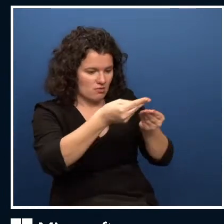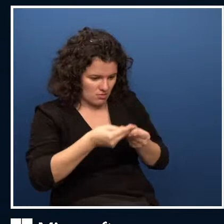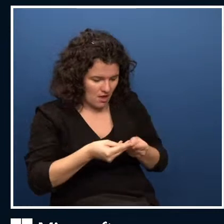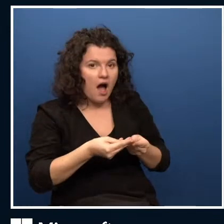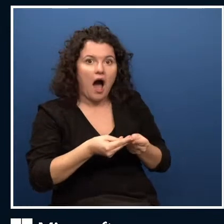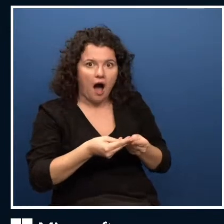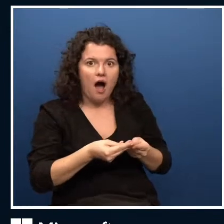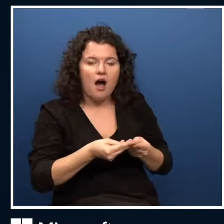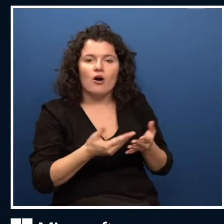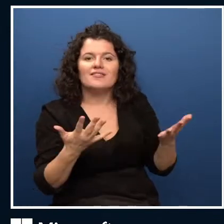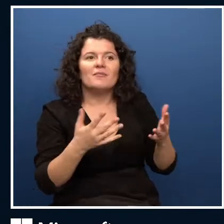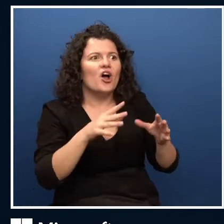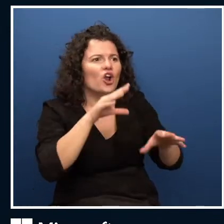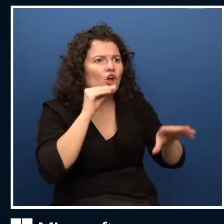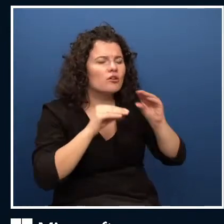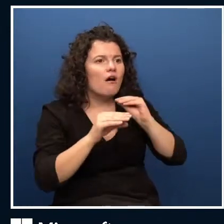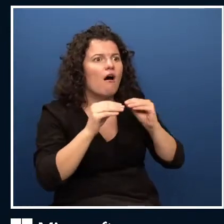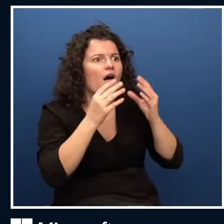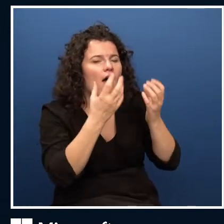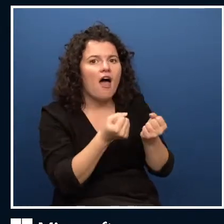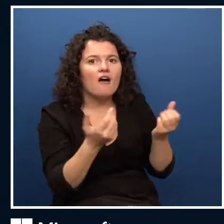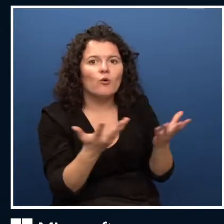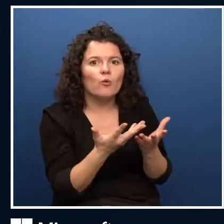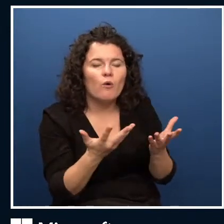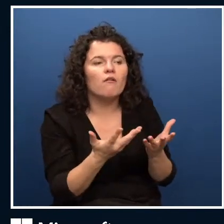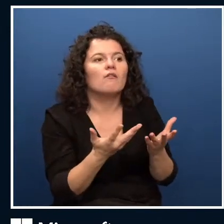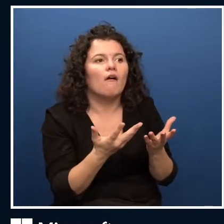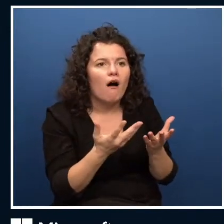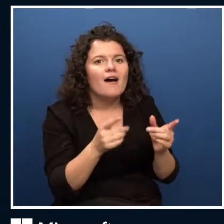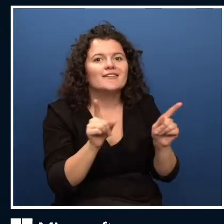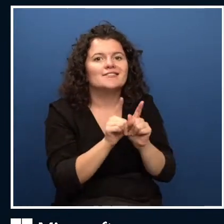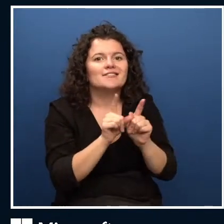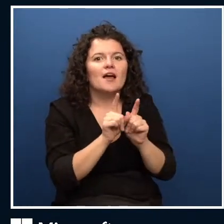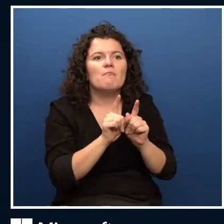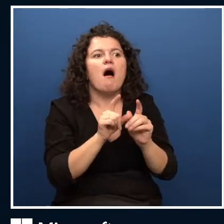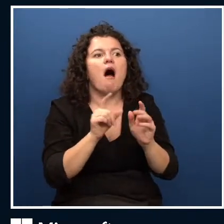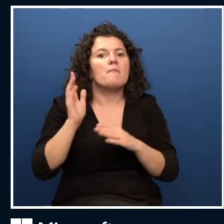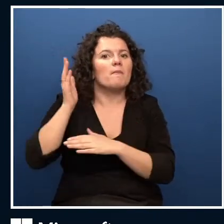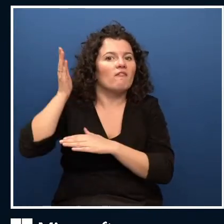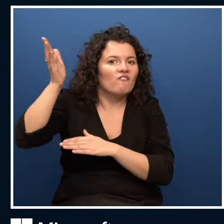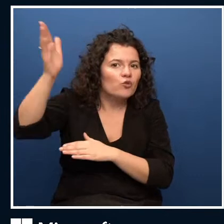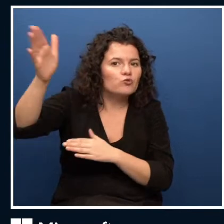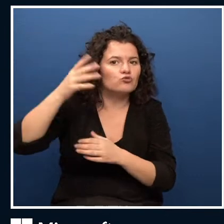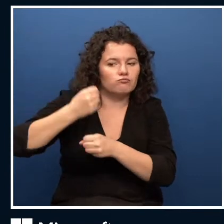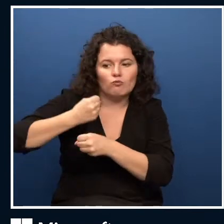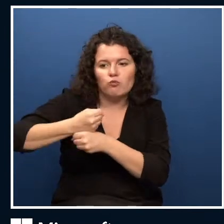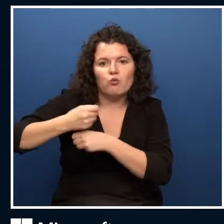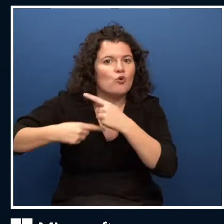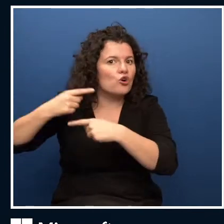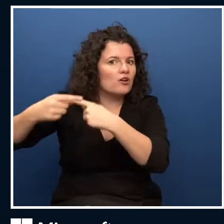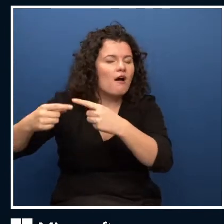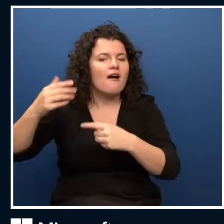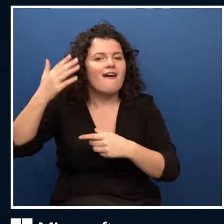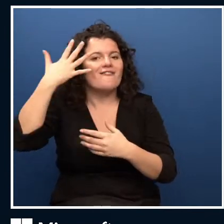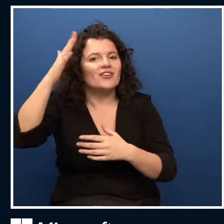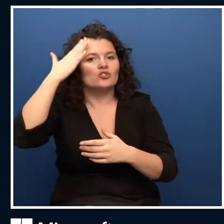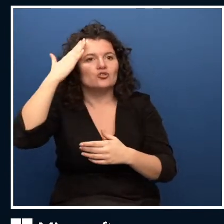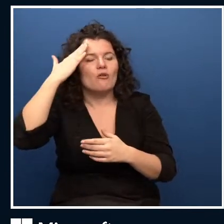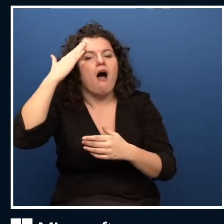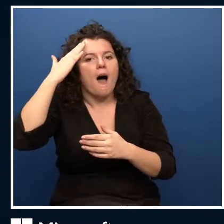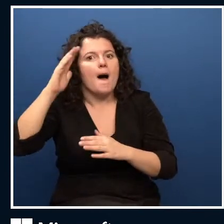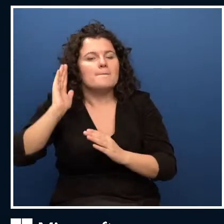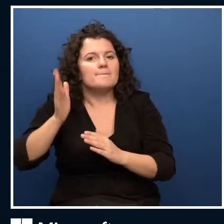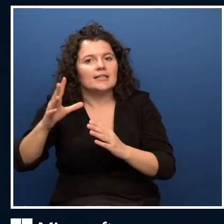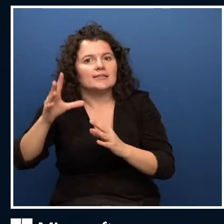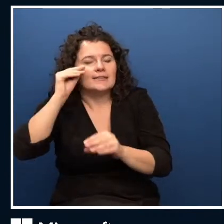get to prepare yourself for what is to come in the later on career, and also skill up your AI skills